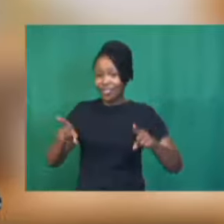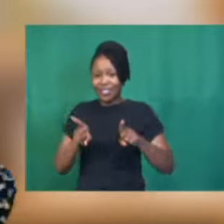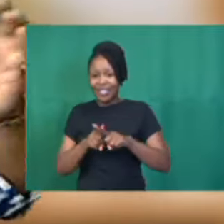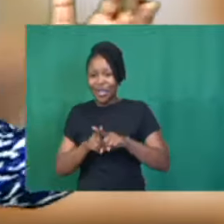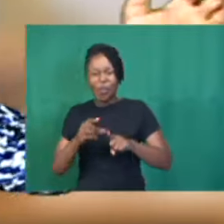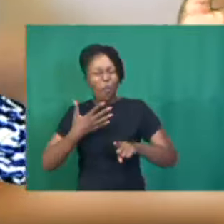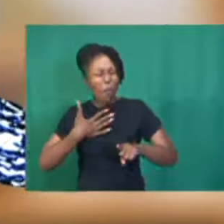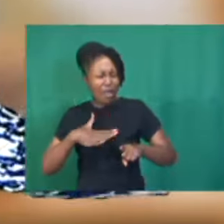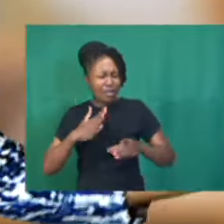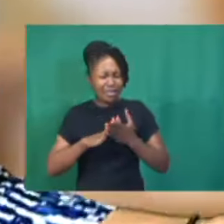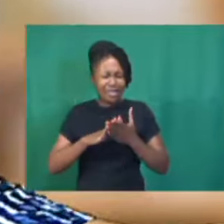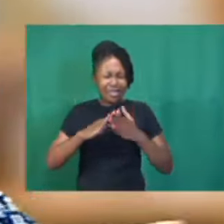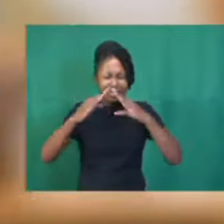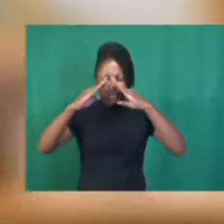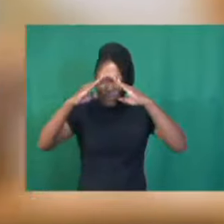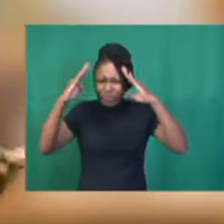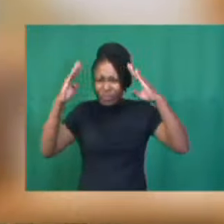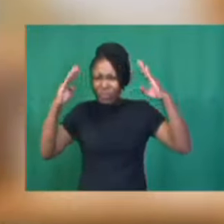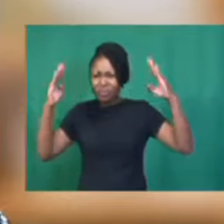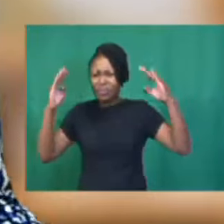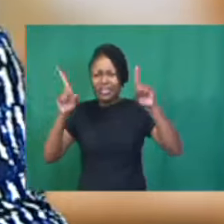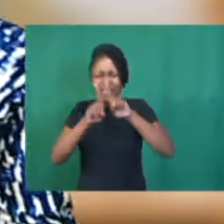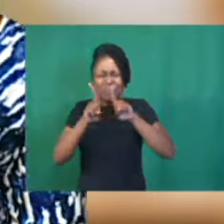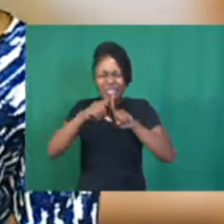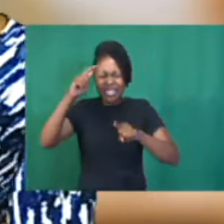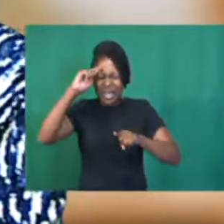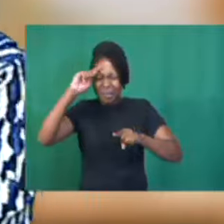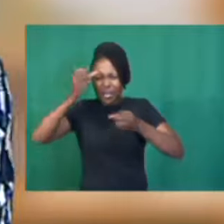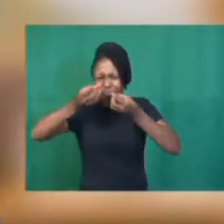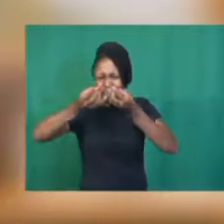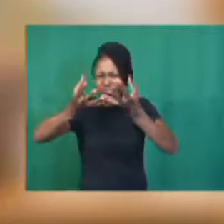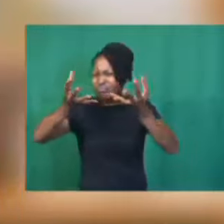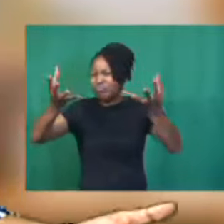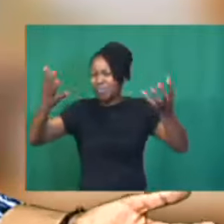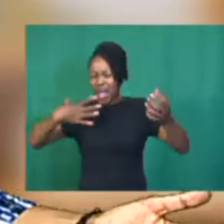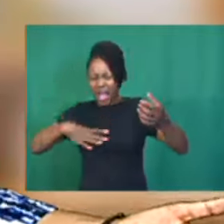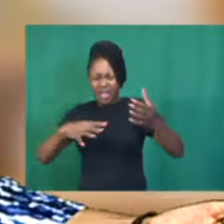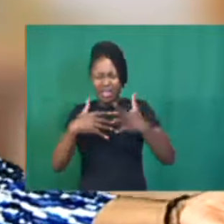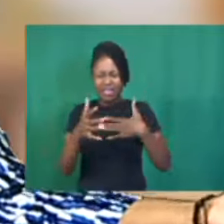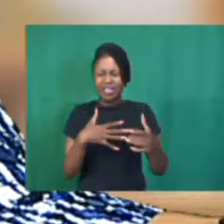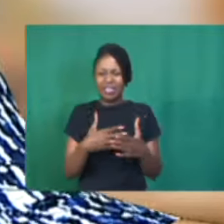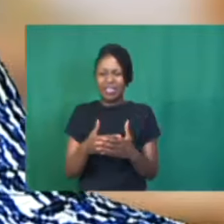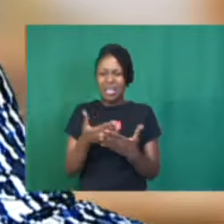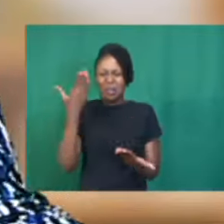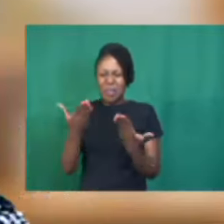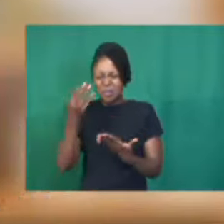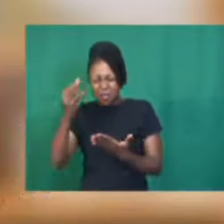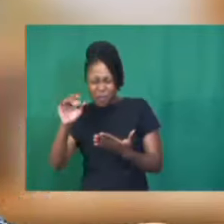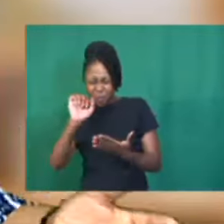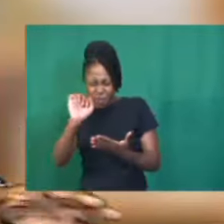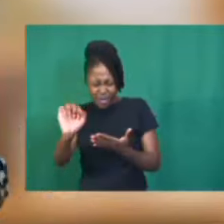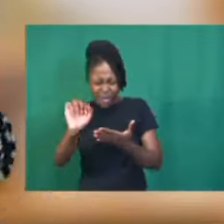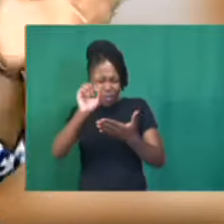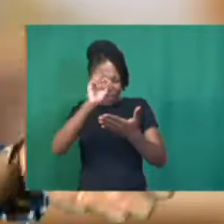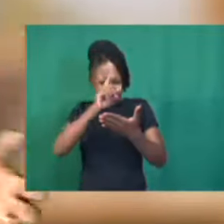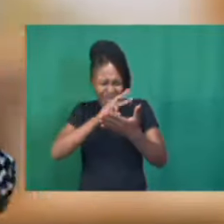to experience a whole lot of things. Usually I make an example that you find yourself dining with presidents, because when you read